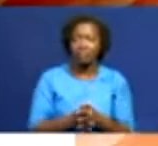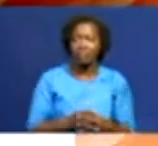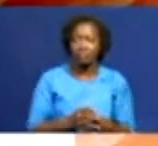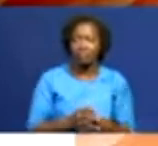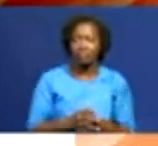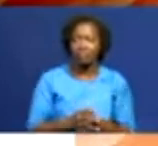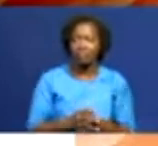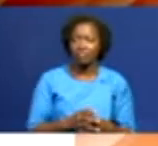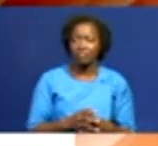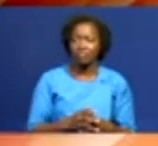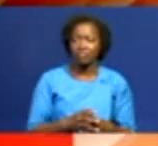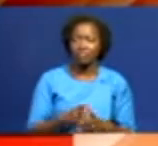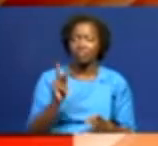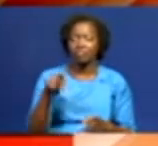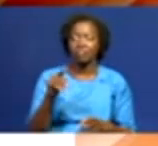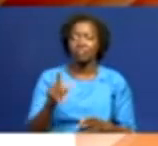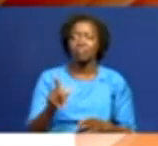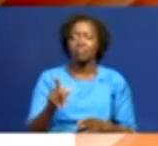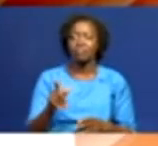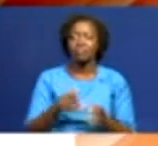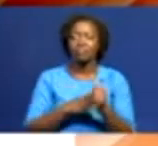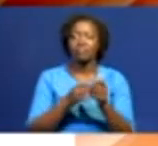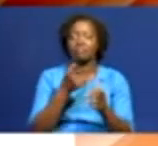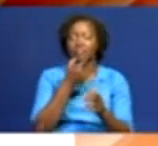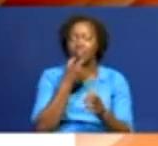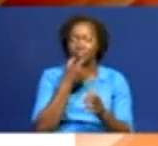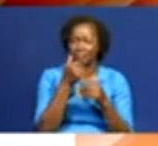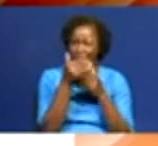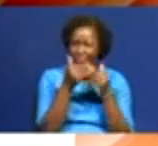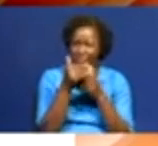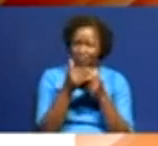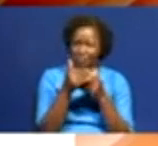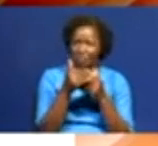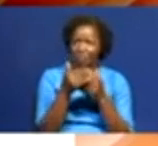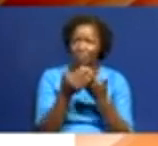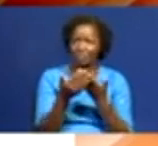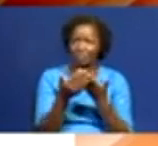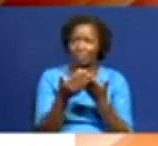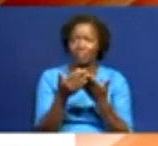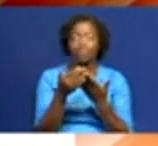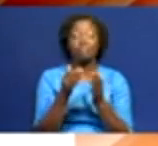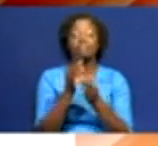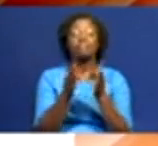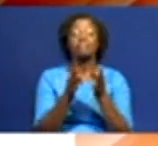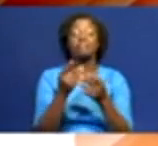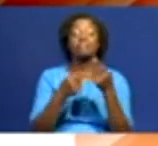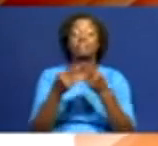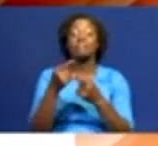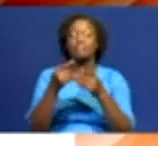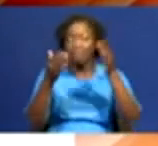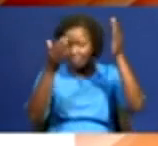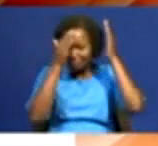Soccer Kenya Premier League leaders Gor Mahia will edge closer to reclaiming the league title if they beat Kakamega